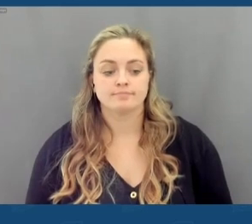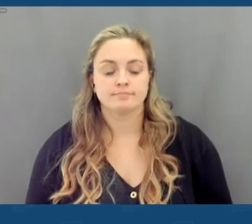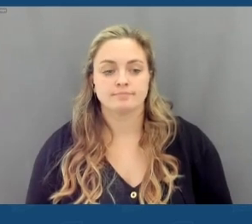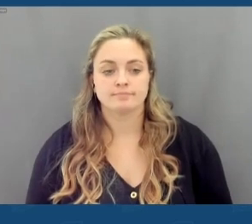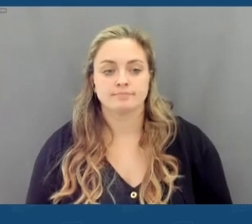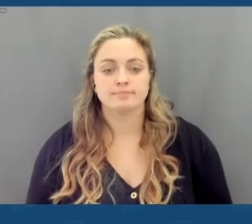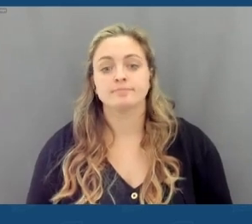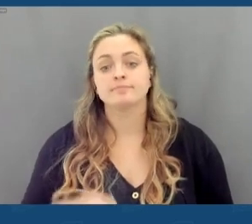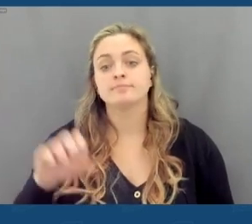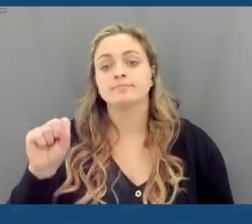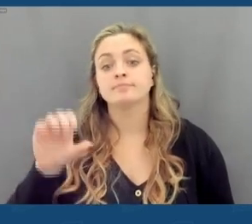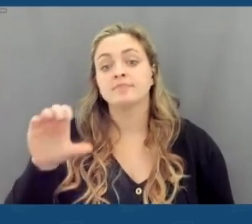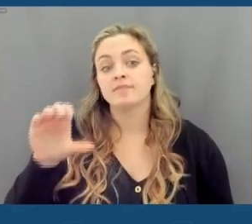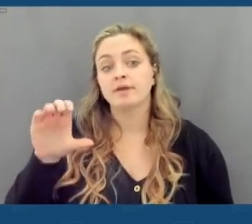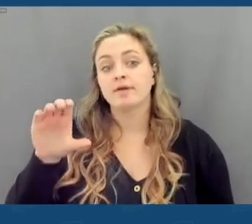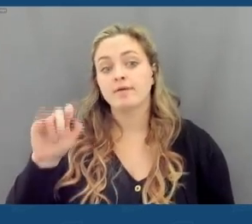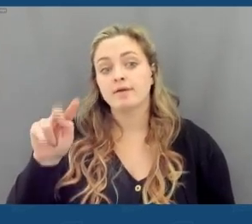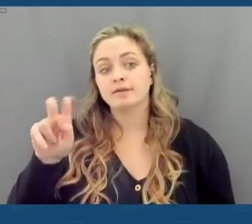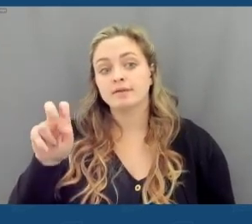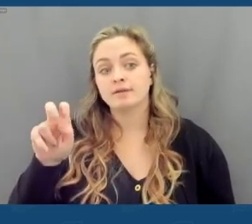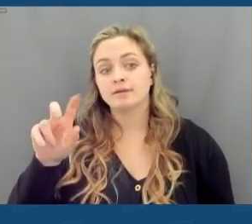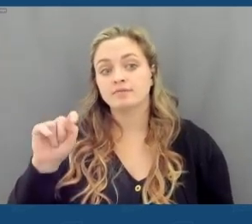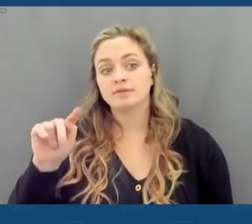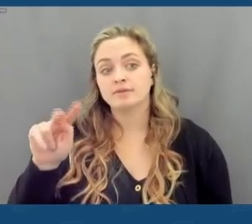Suffolk County Executive Steve Ballone.